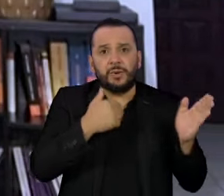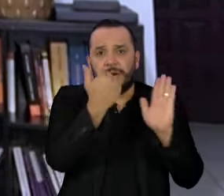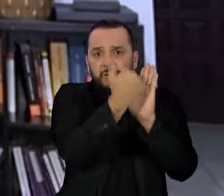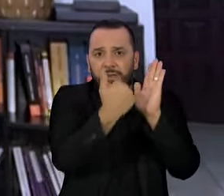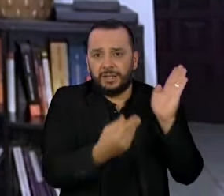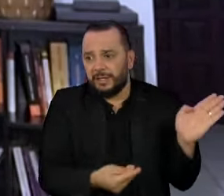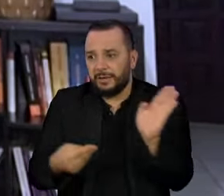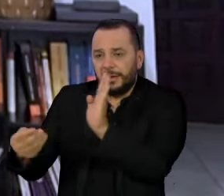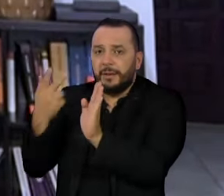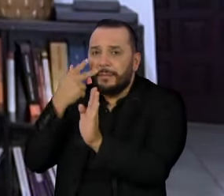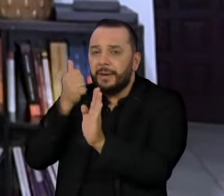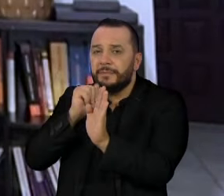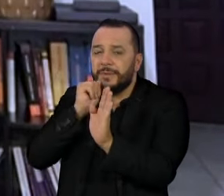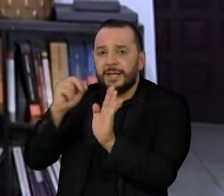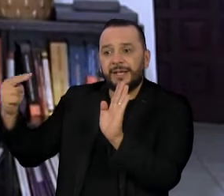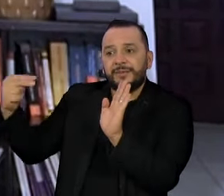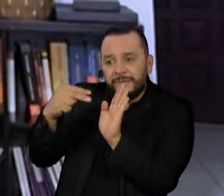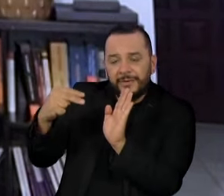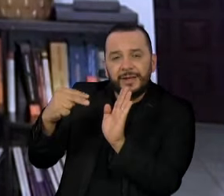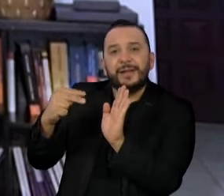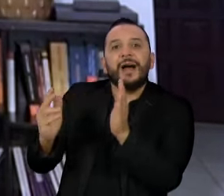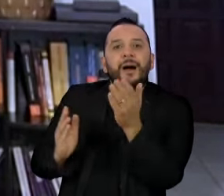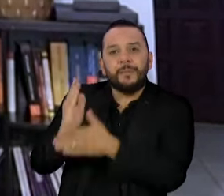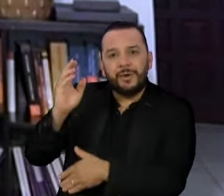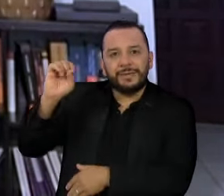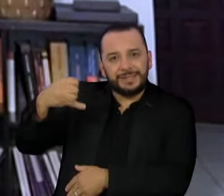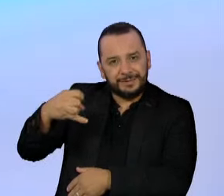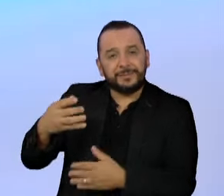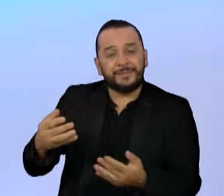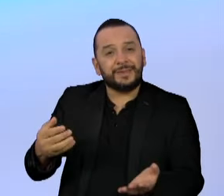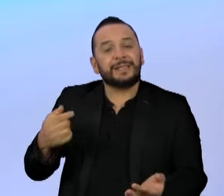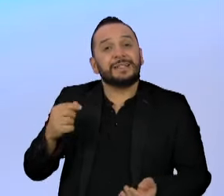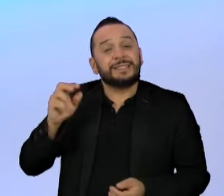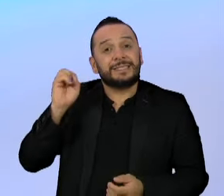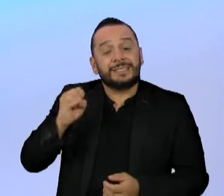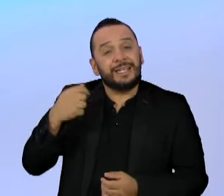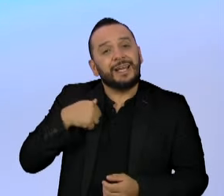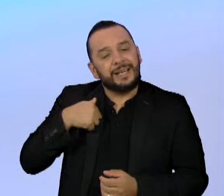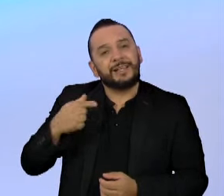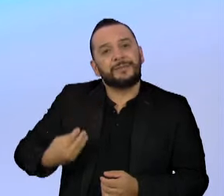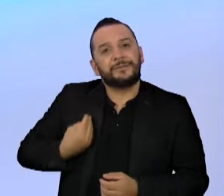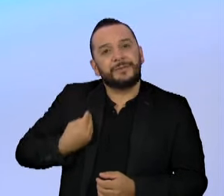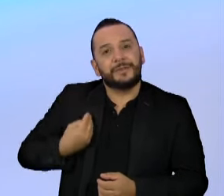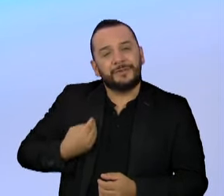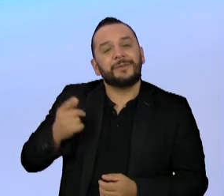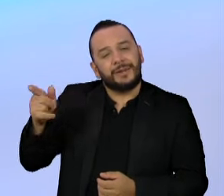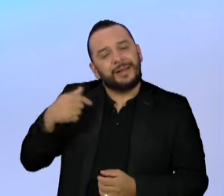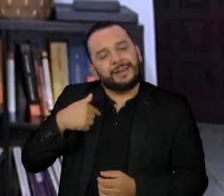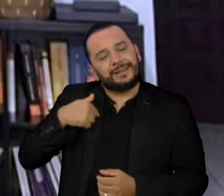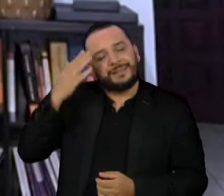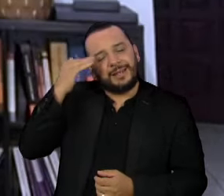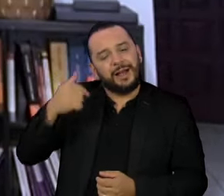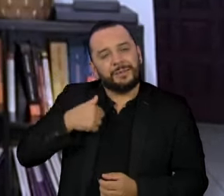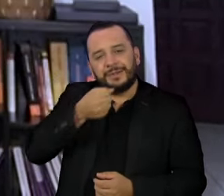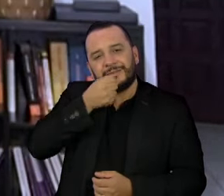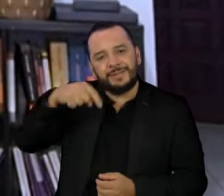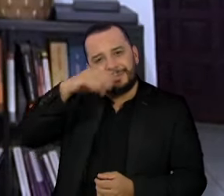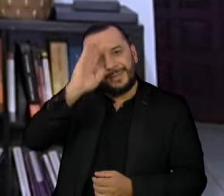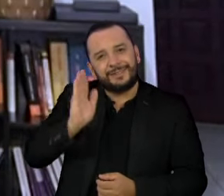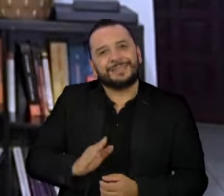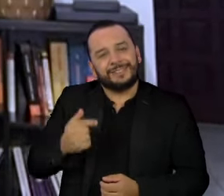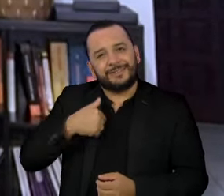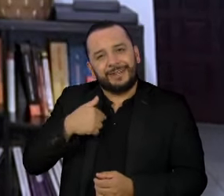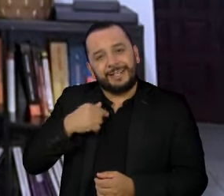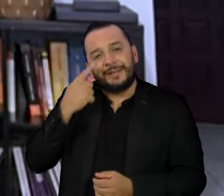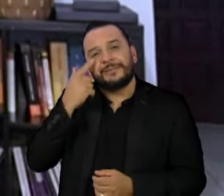alive he would know that i was i was doing this um this interview in in brazil he would he would